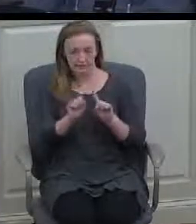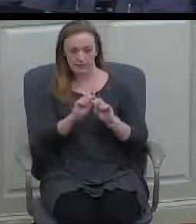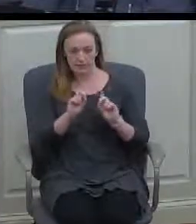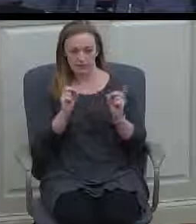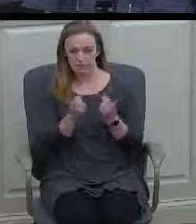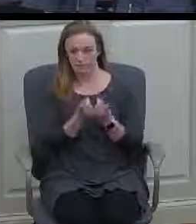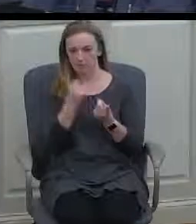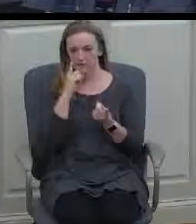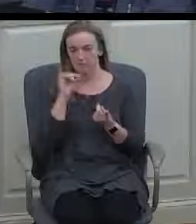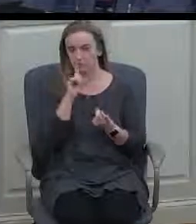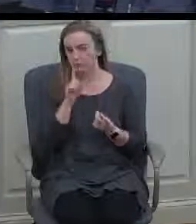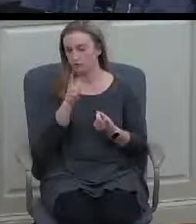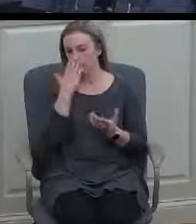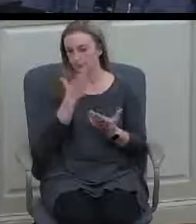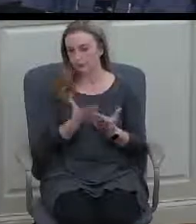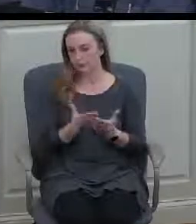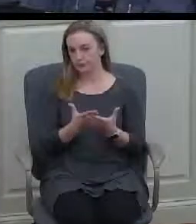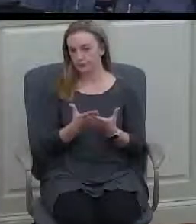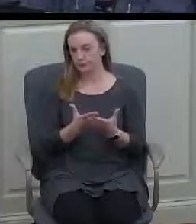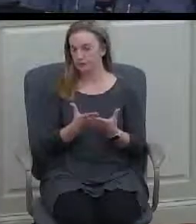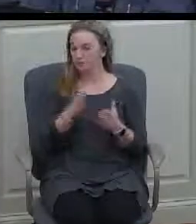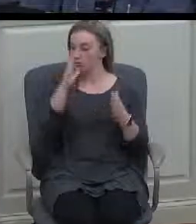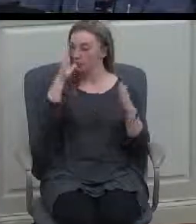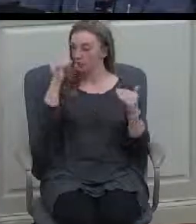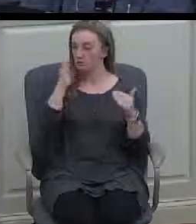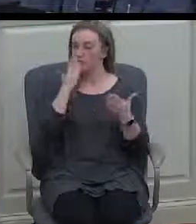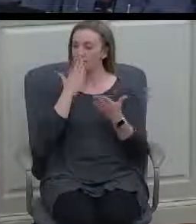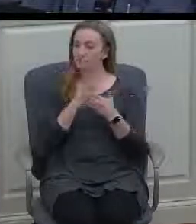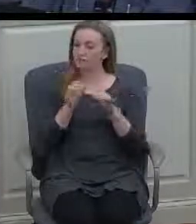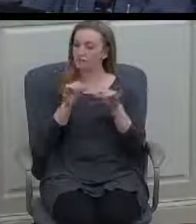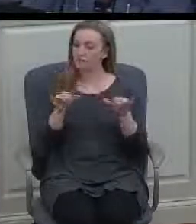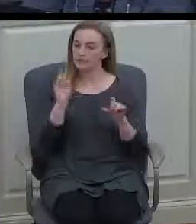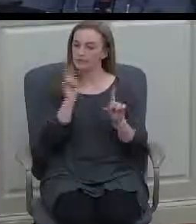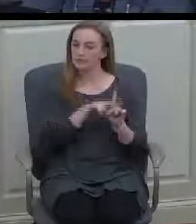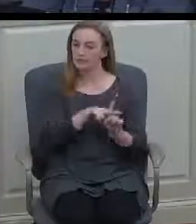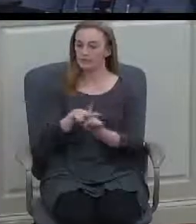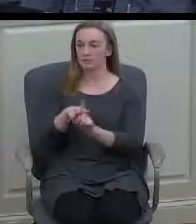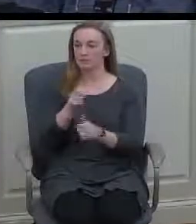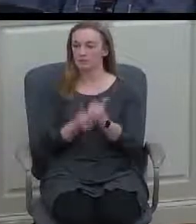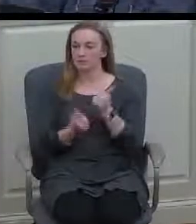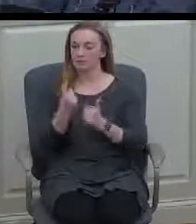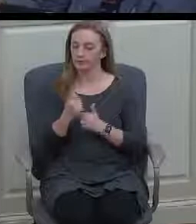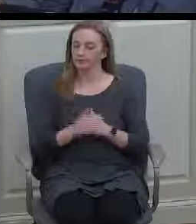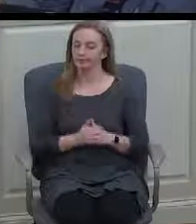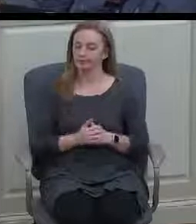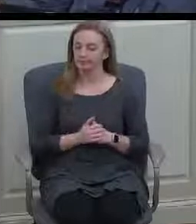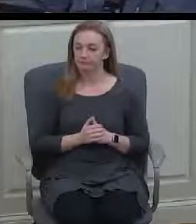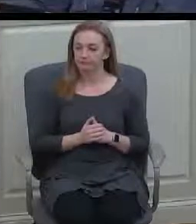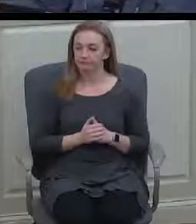think that's really sharp. Yeah, we're hopeful it'll be a good system that'll apply to everyone. Be useful.